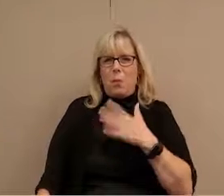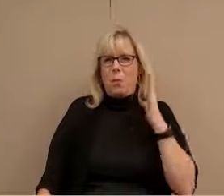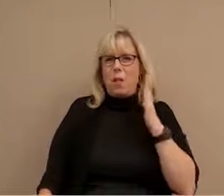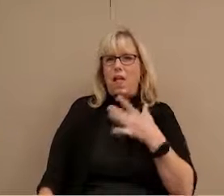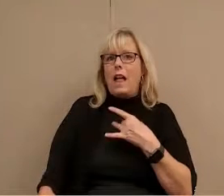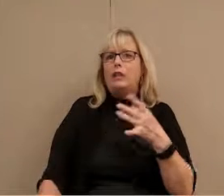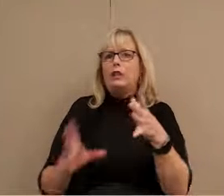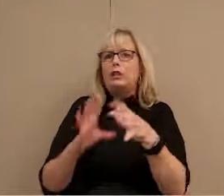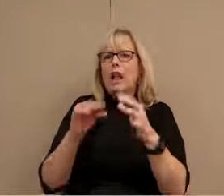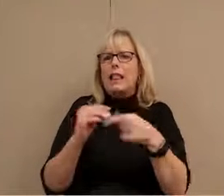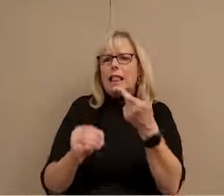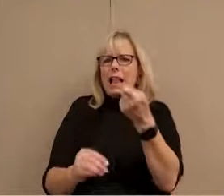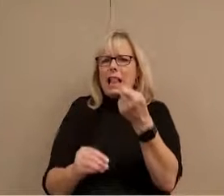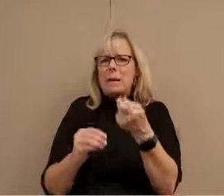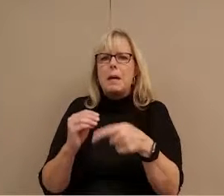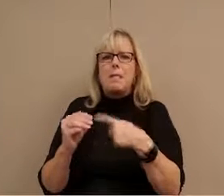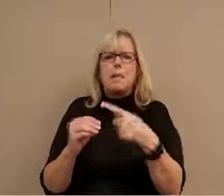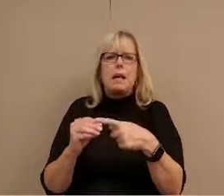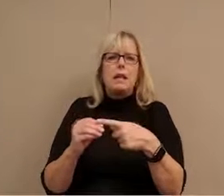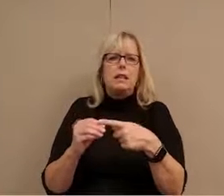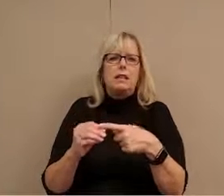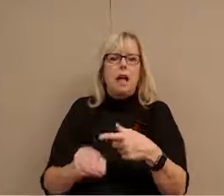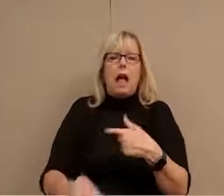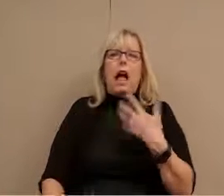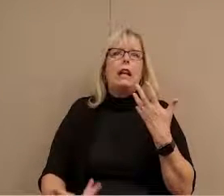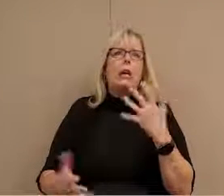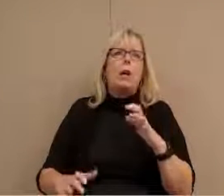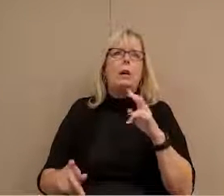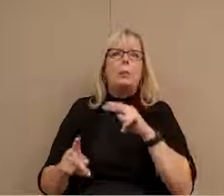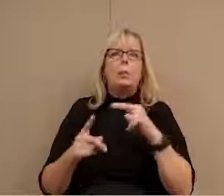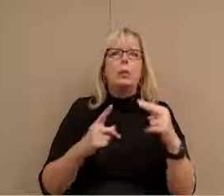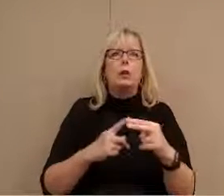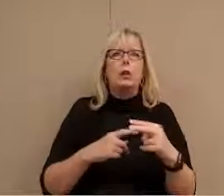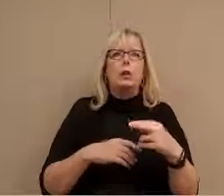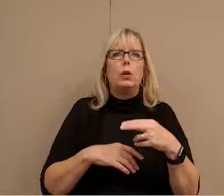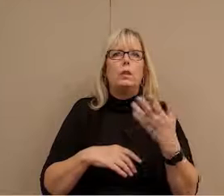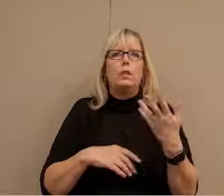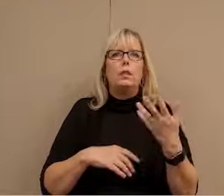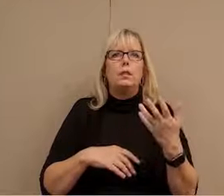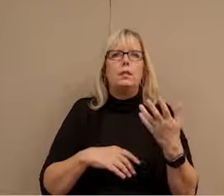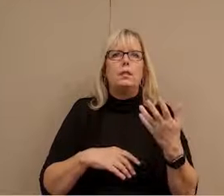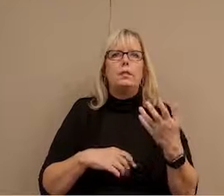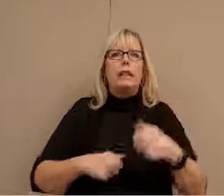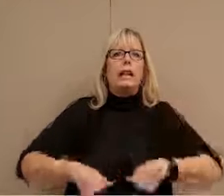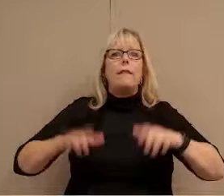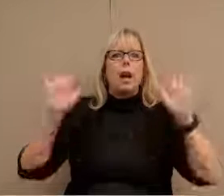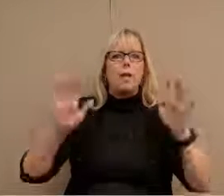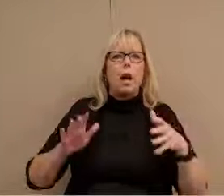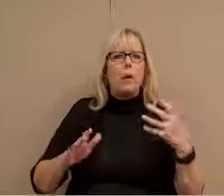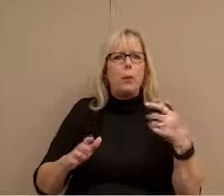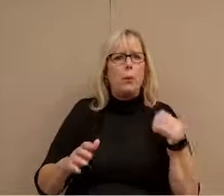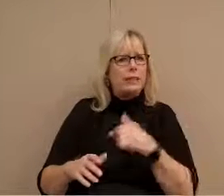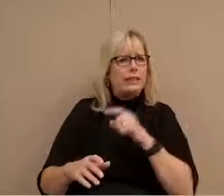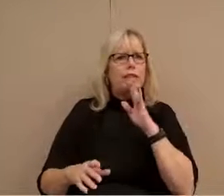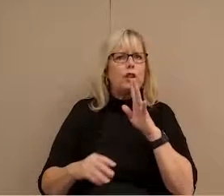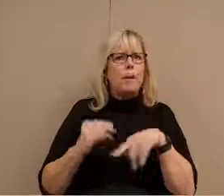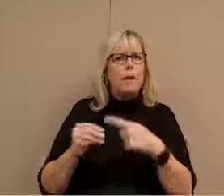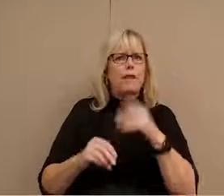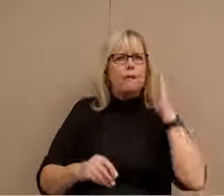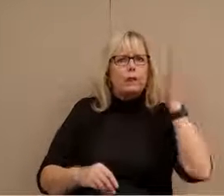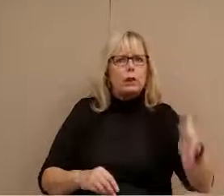maybe talk a little bit about and I don't want this perceived as we're throwing in a towel, but I think we have to talk about what the future will look